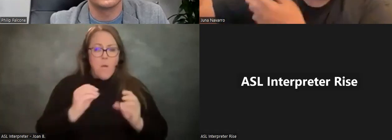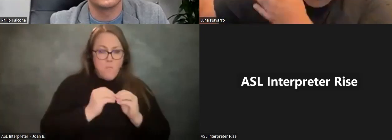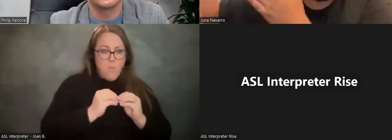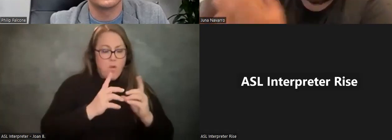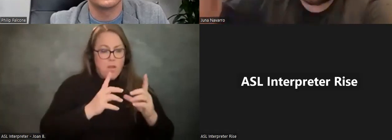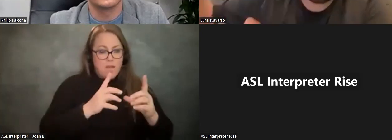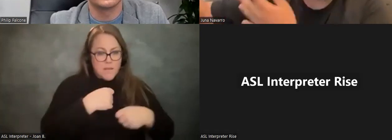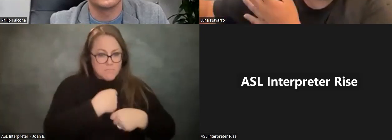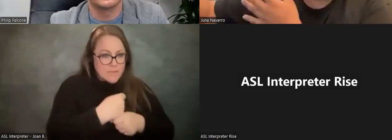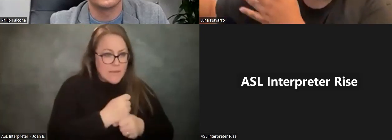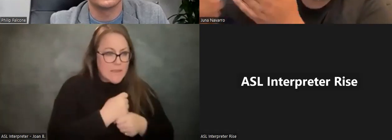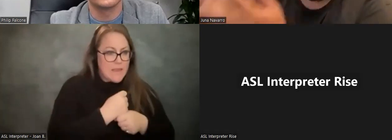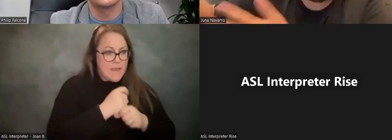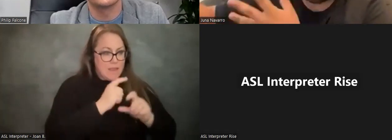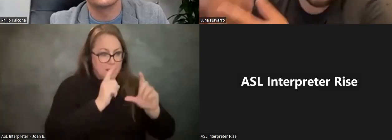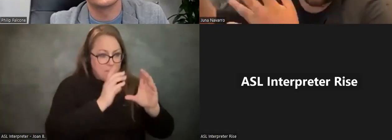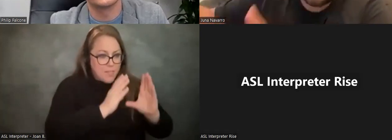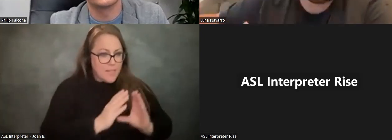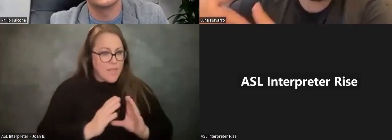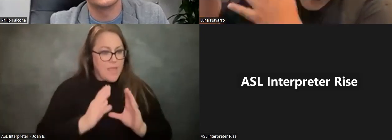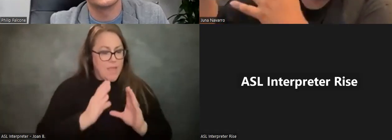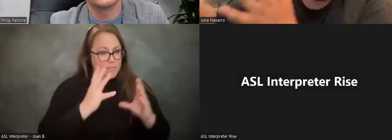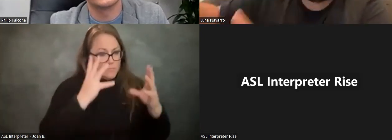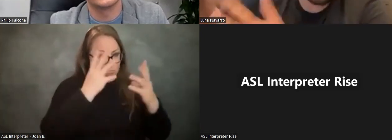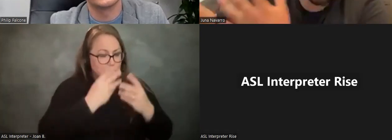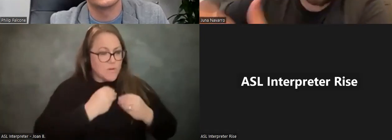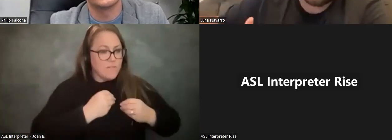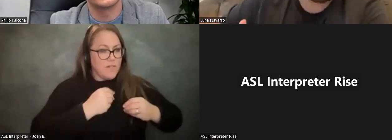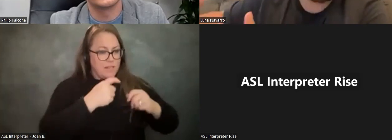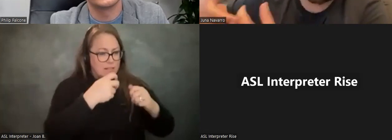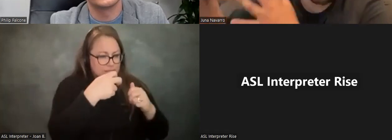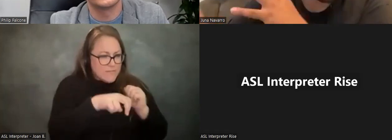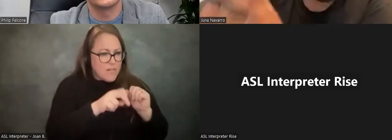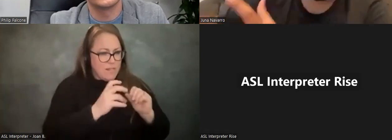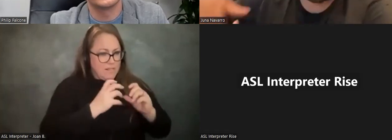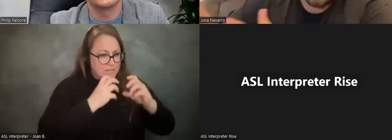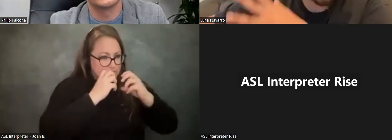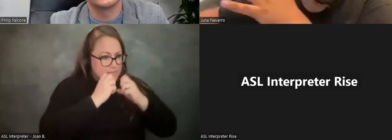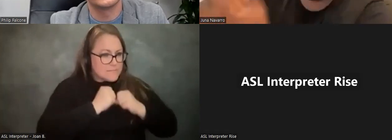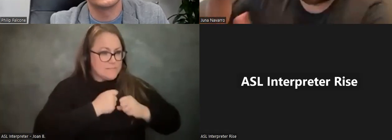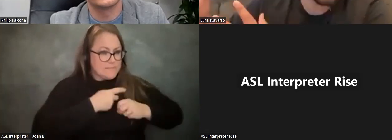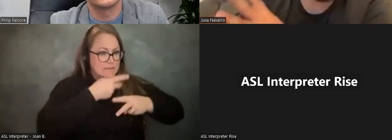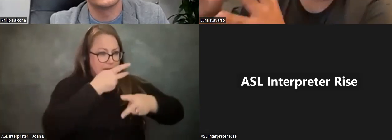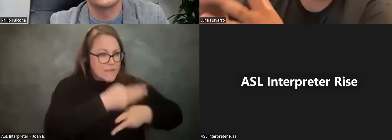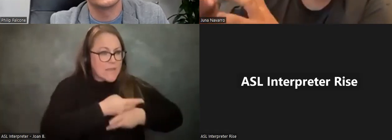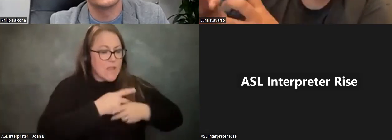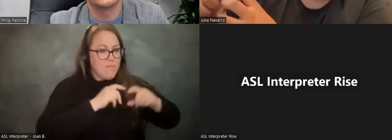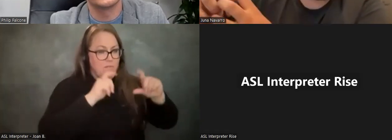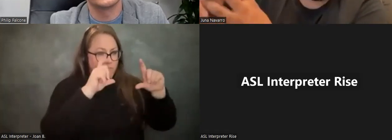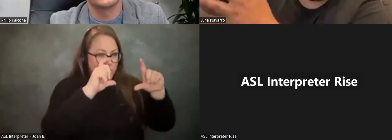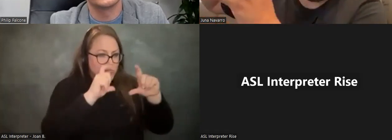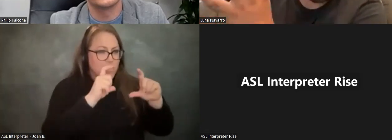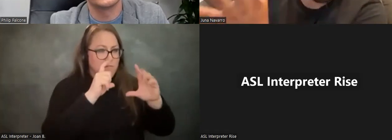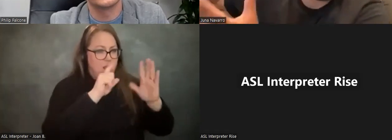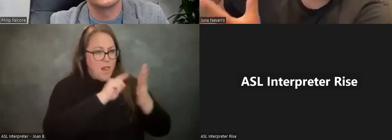meticulous, very aesthetically pleasing, difficult process that also includes the photography and references of this,